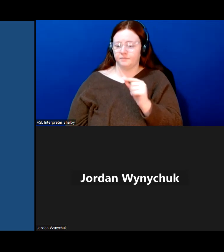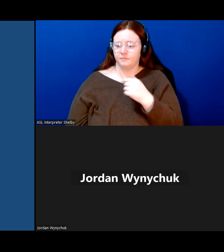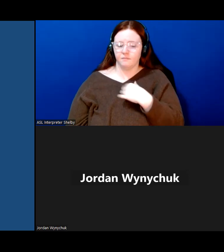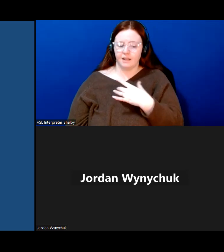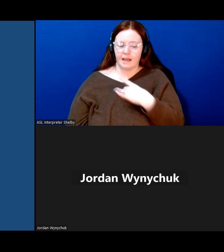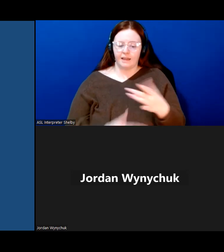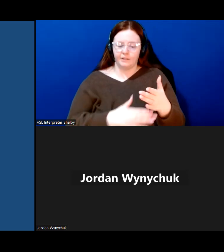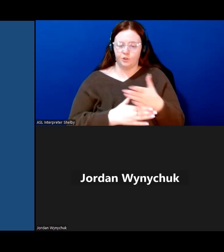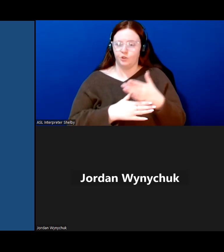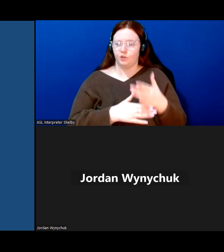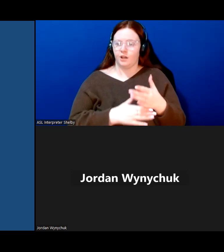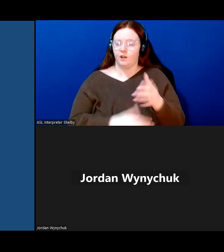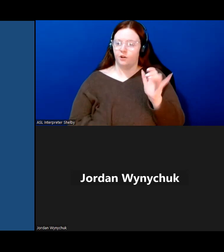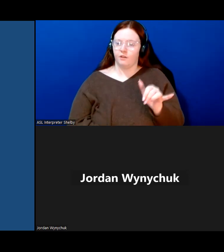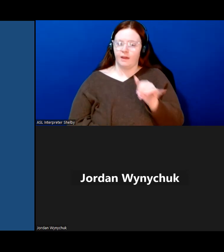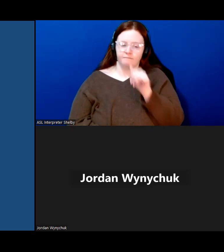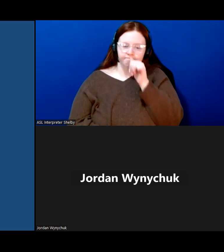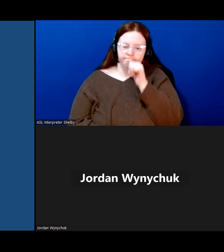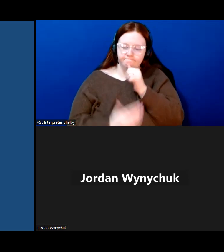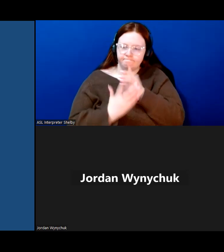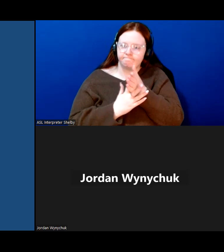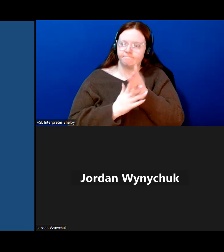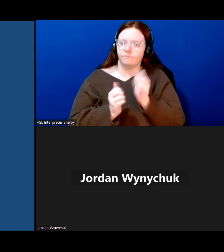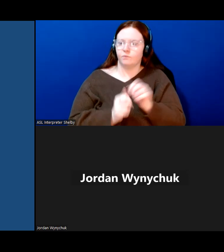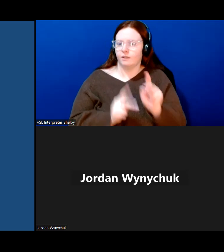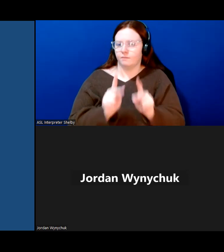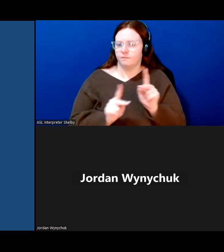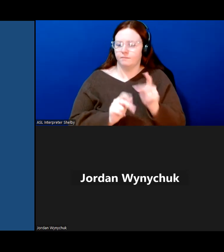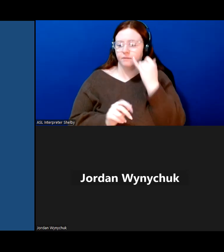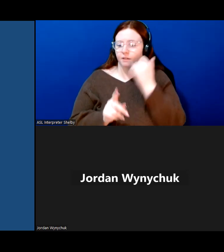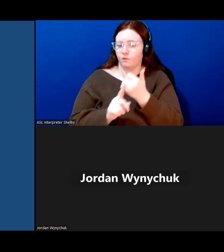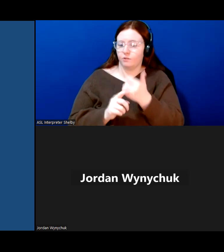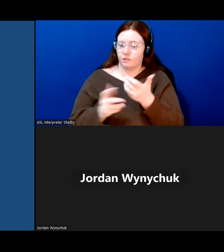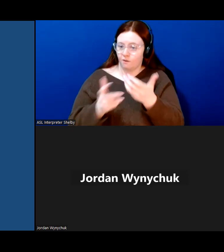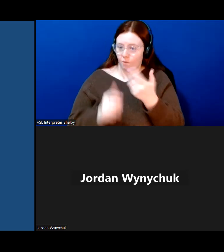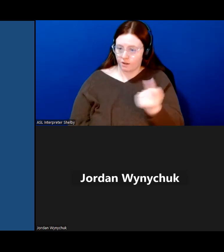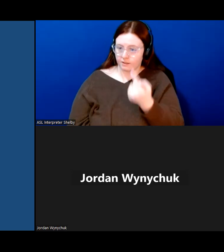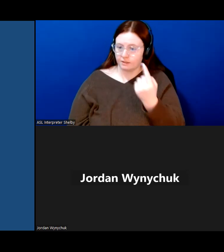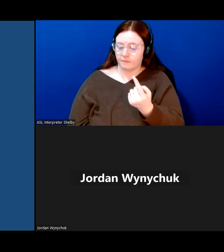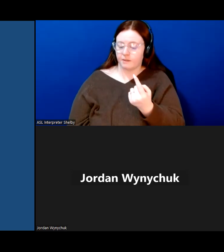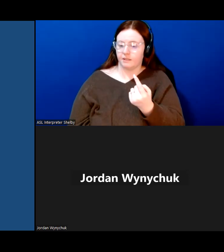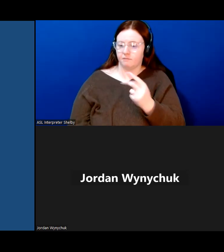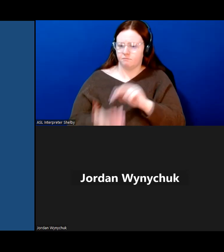share that resilience piece with folks. If you want something bad enough, you can get there.